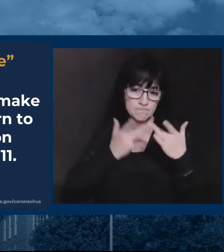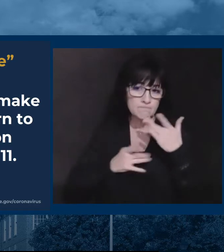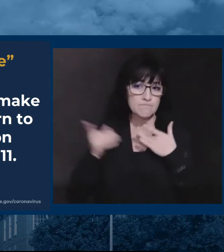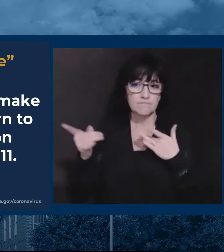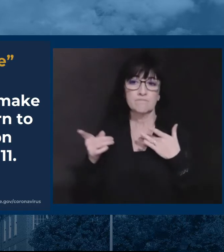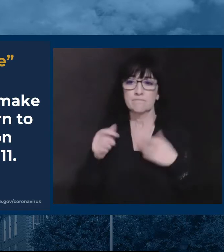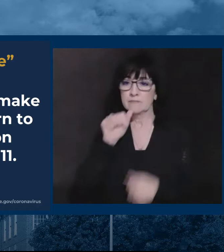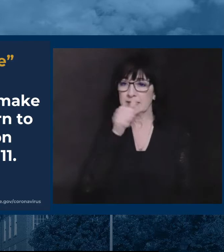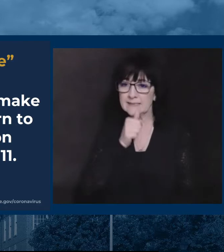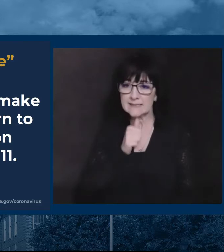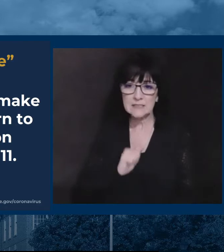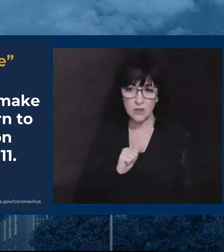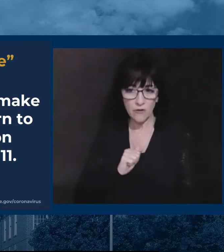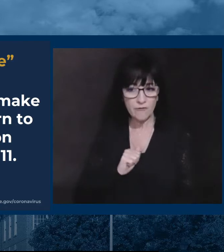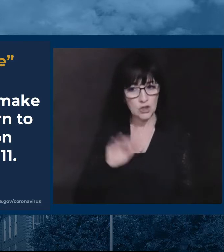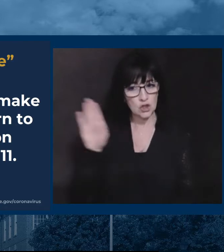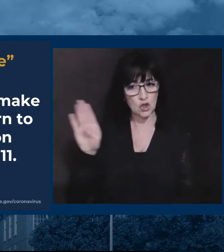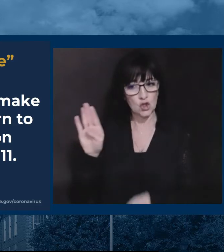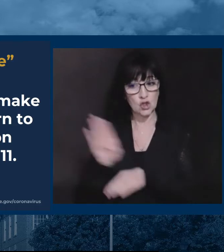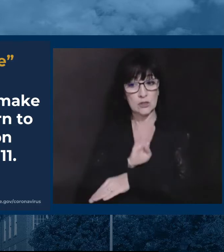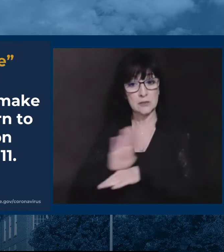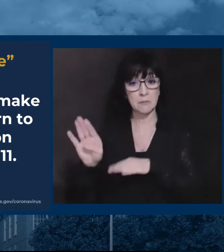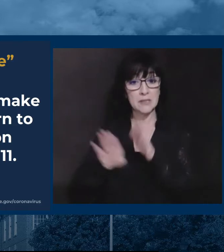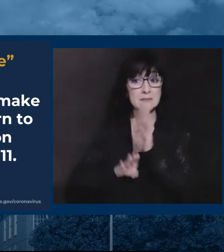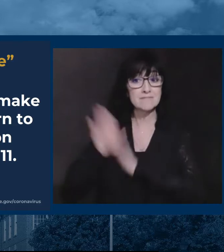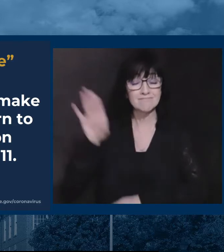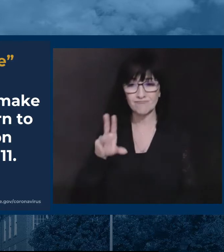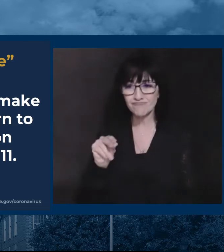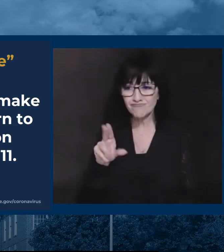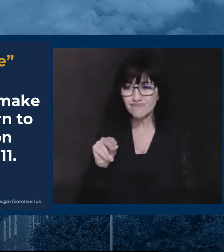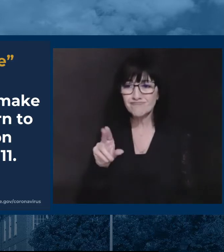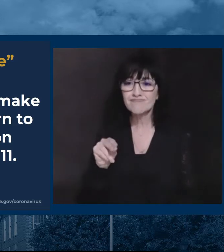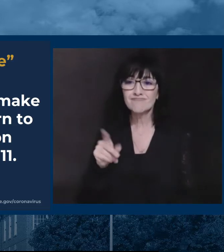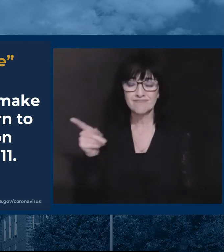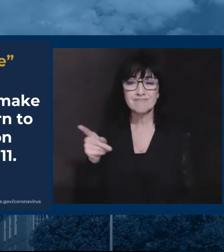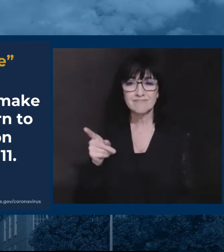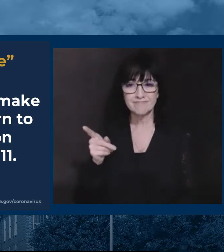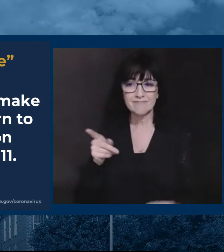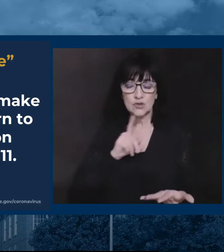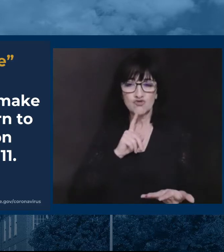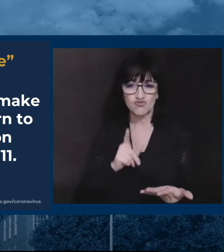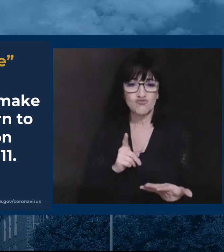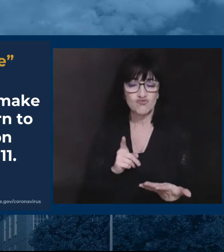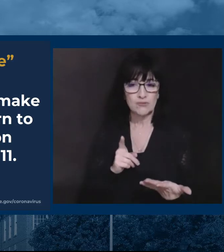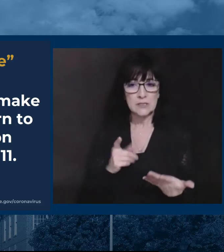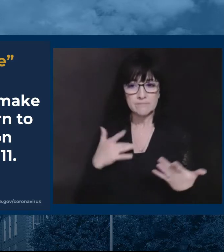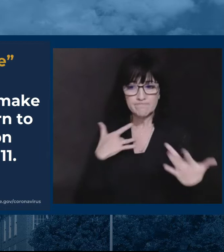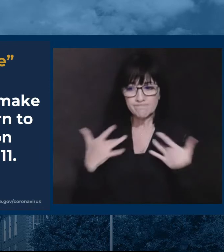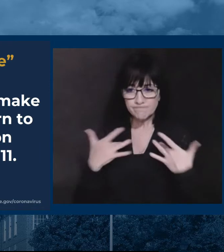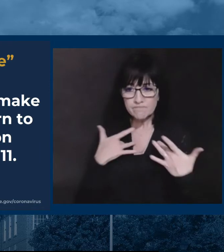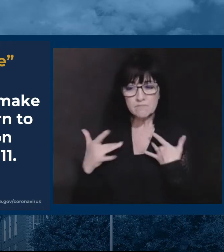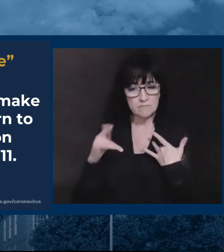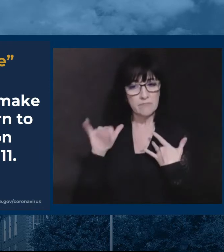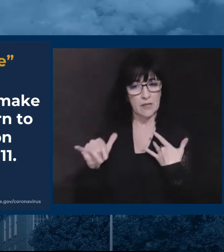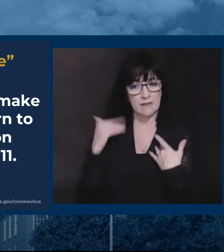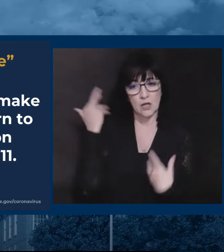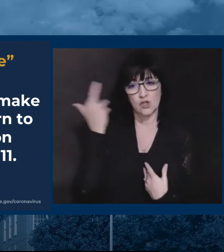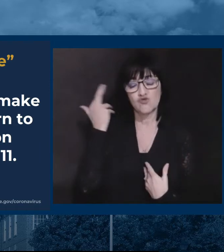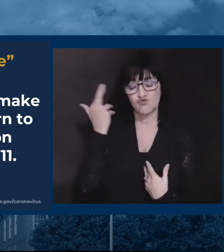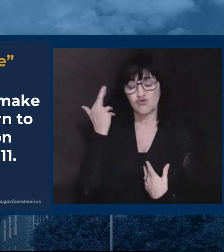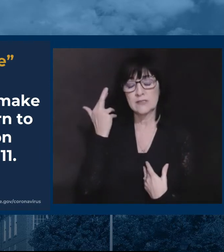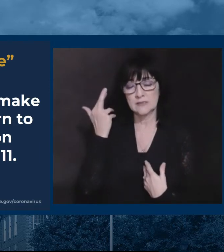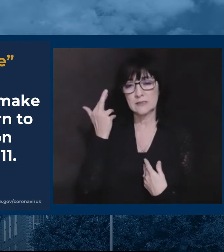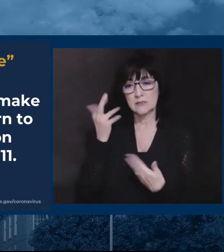made a bigger sacrifice, and that's why our relief grants and financial assistance has been directed to